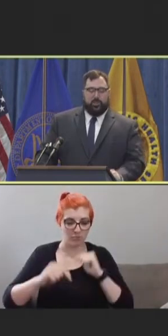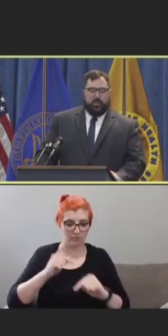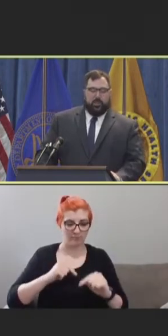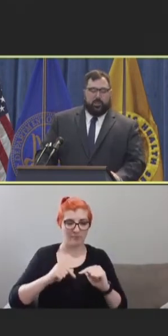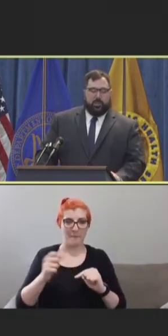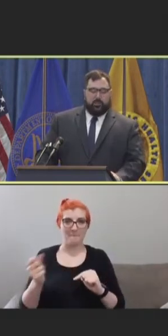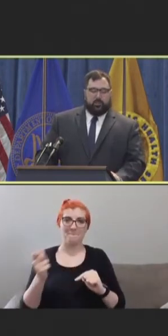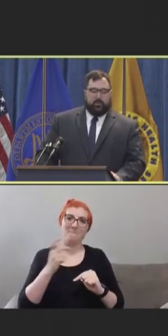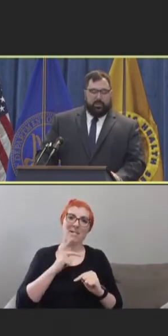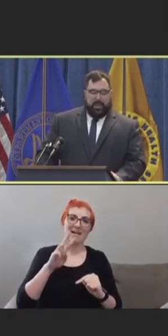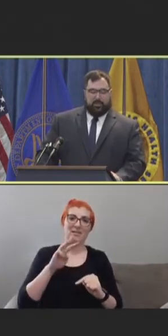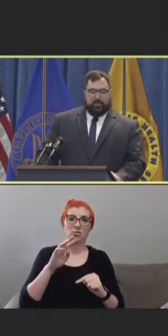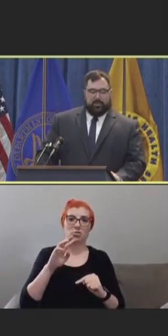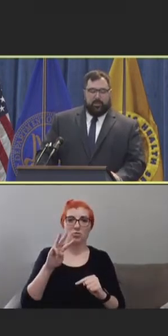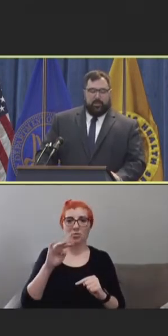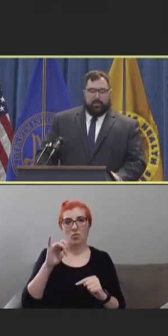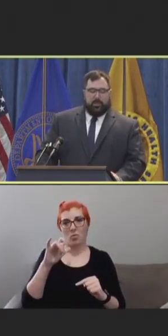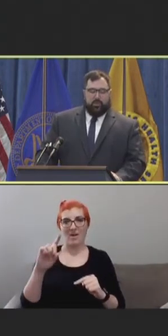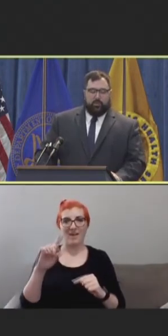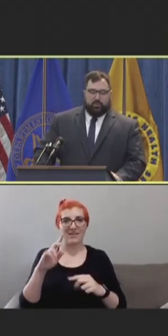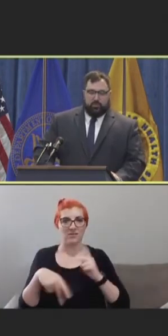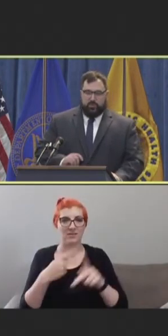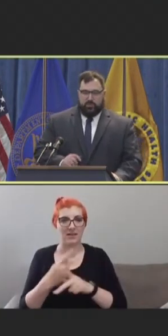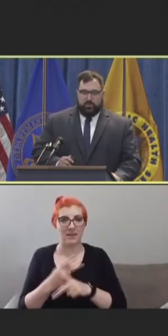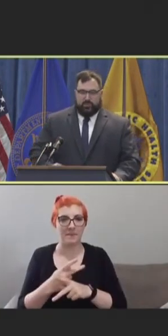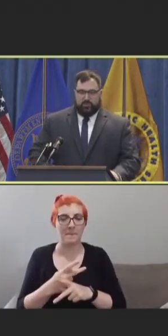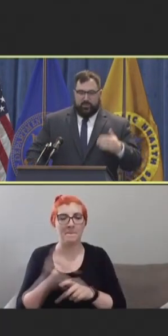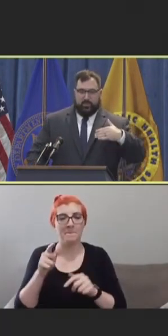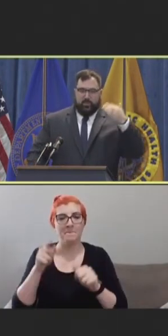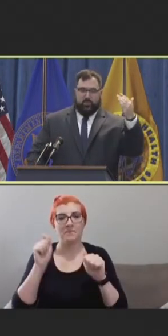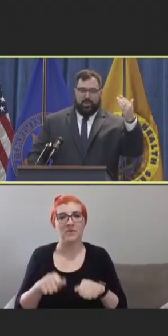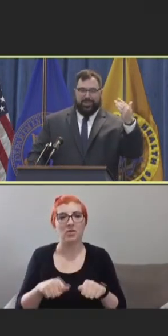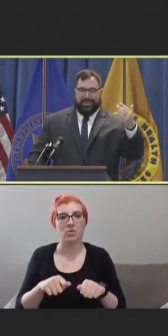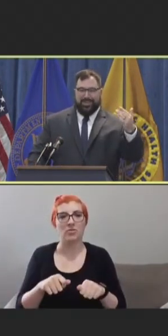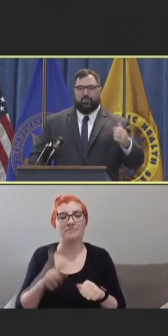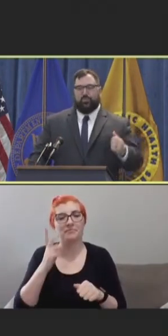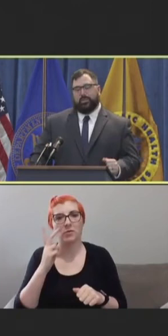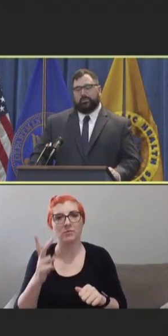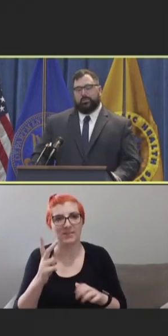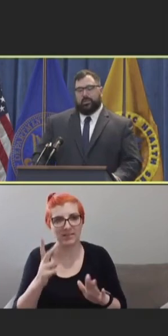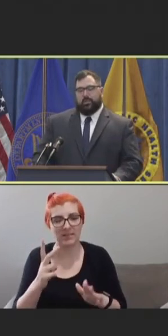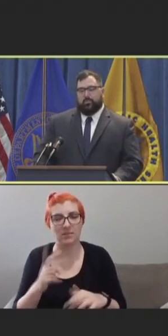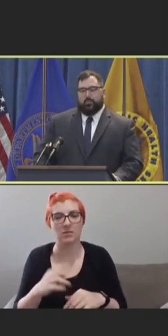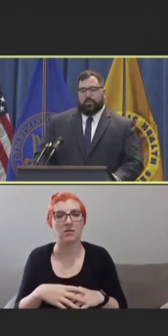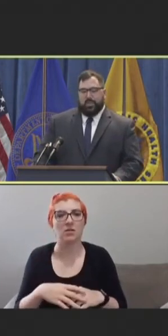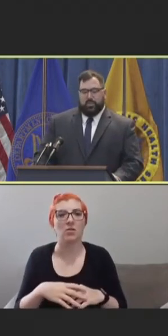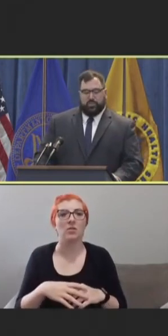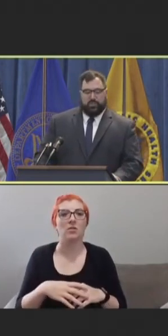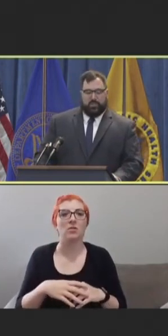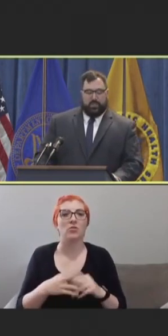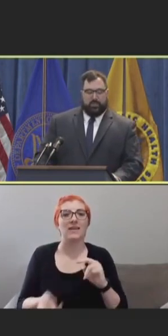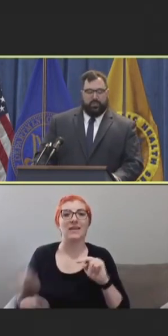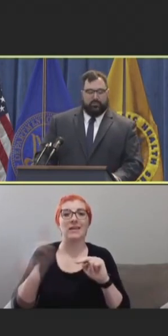type allele, the alanine, you're able to, as you can see, greatly increase the replication of that